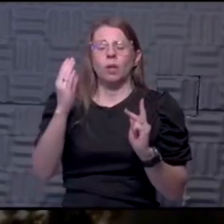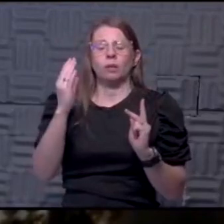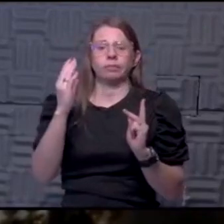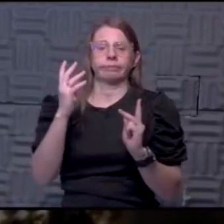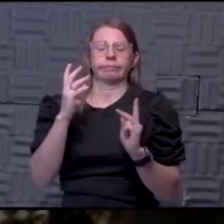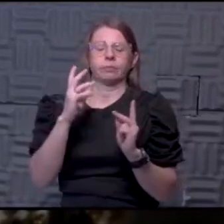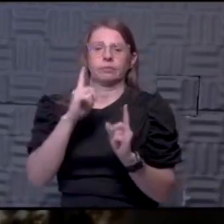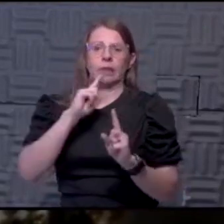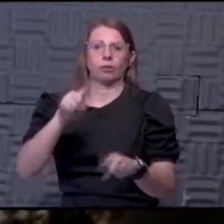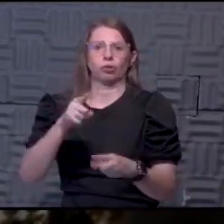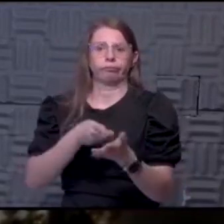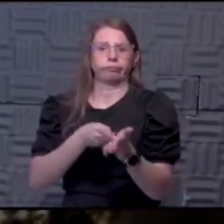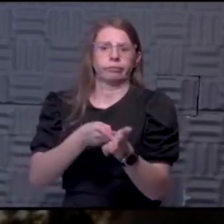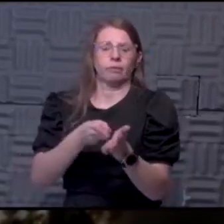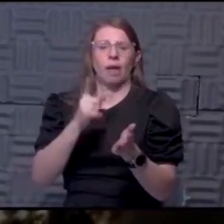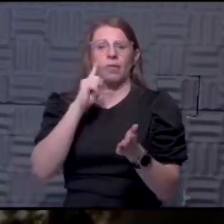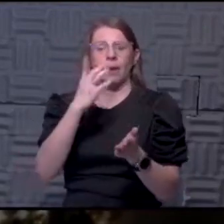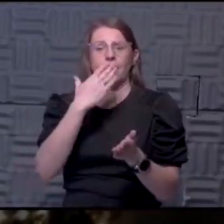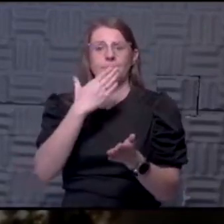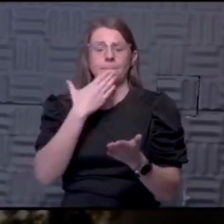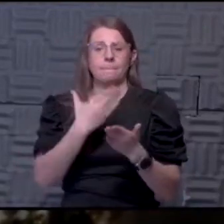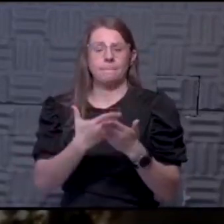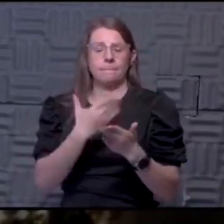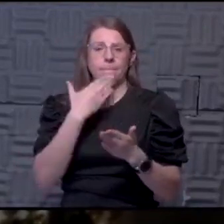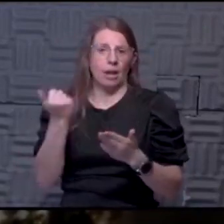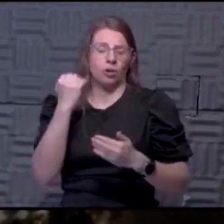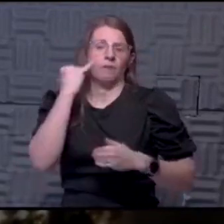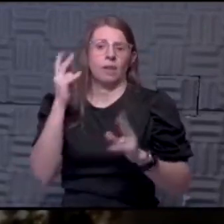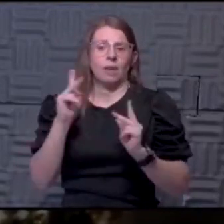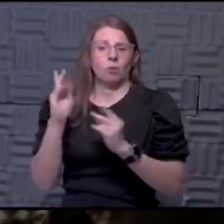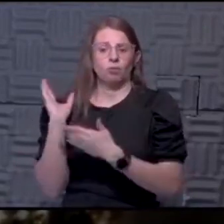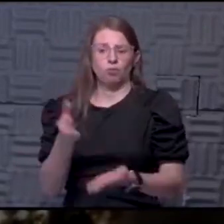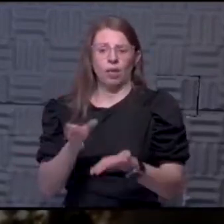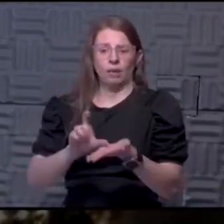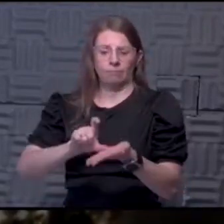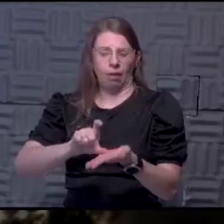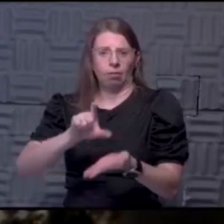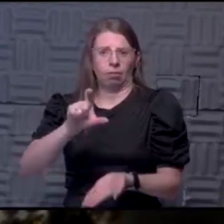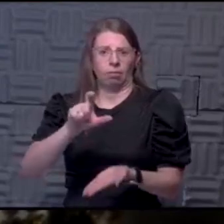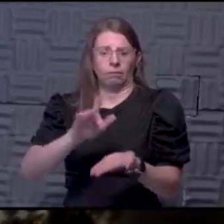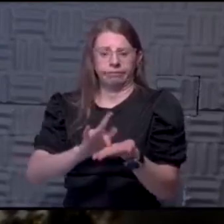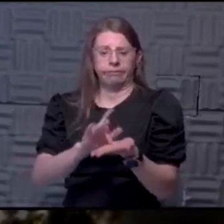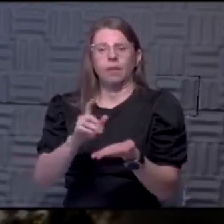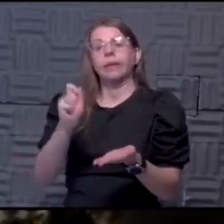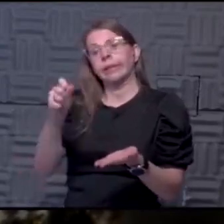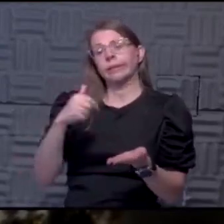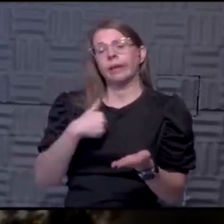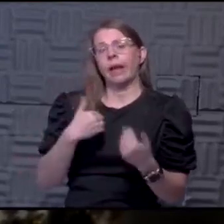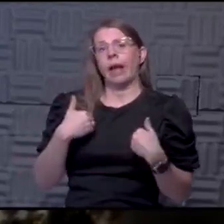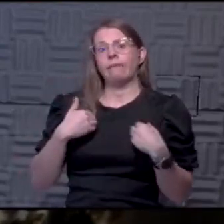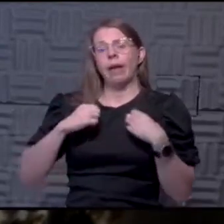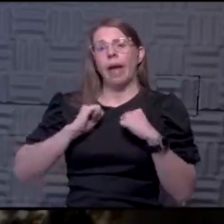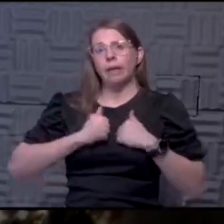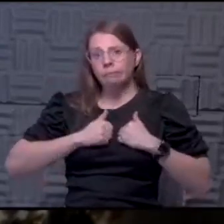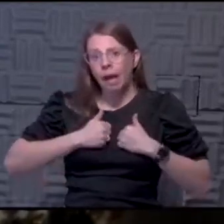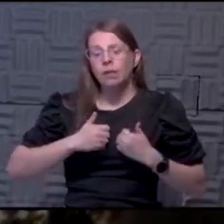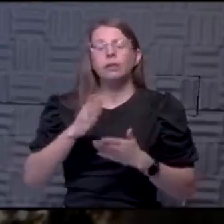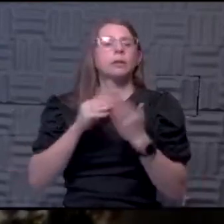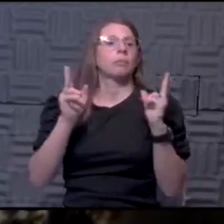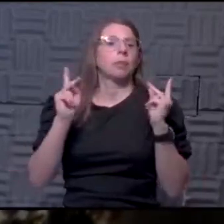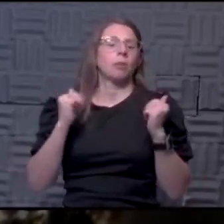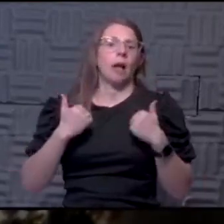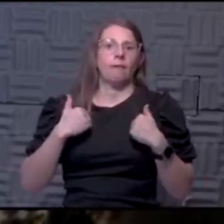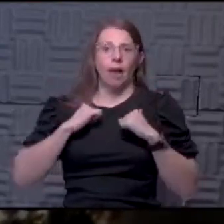I think it would be best if people would bring proof, if they have a pill bottle or something that more than just, yes, I have asthma. Some people have